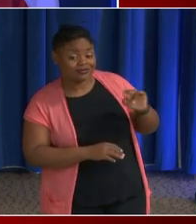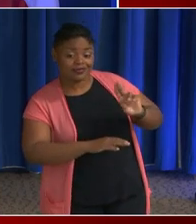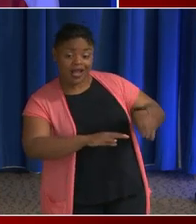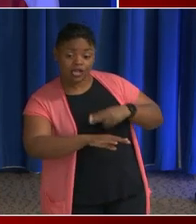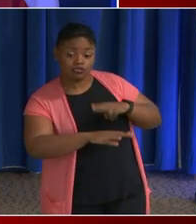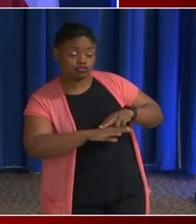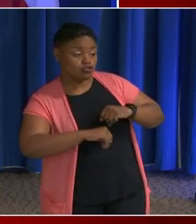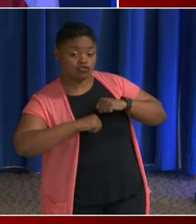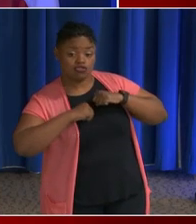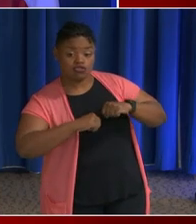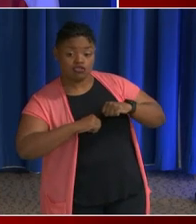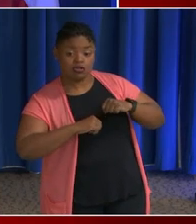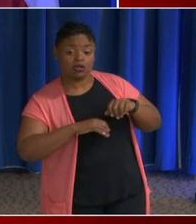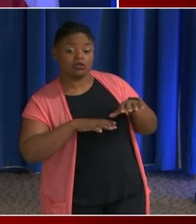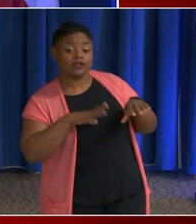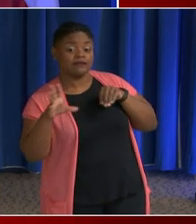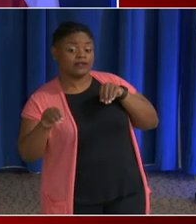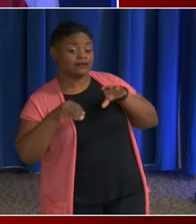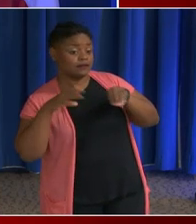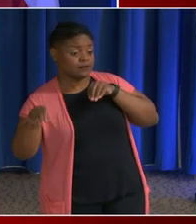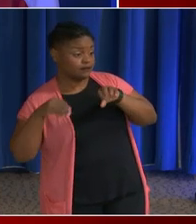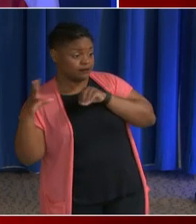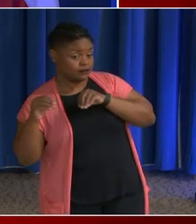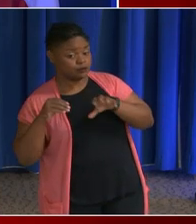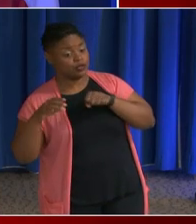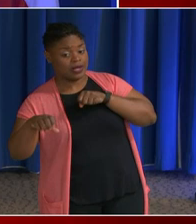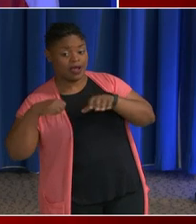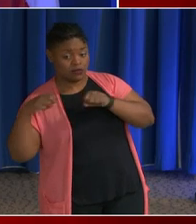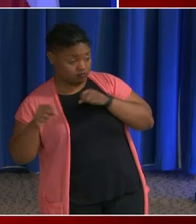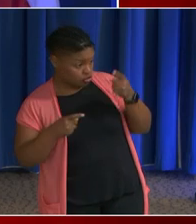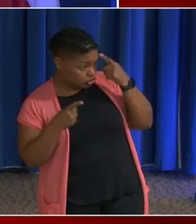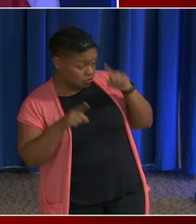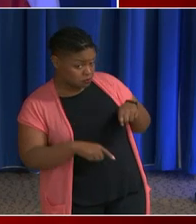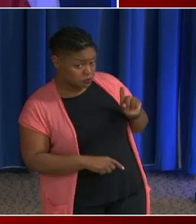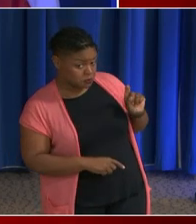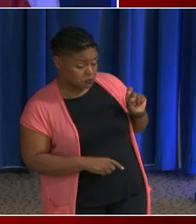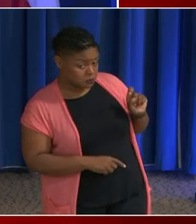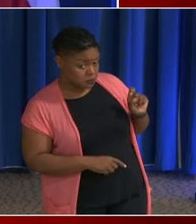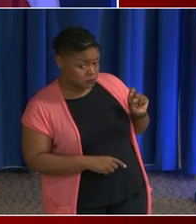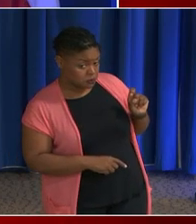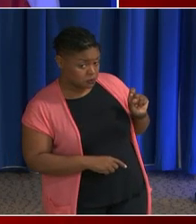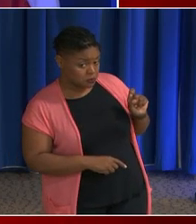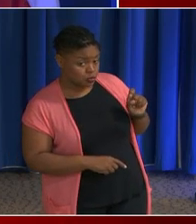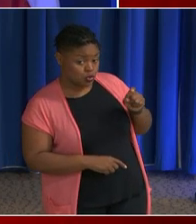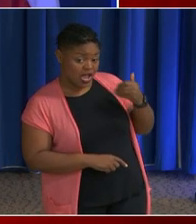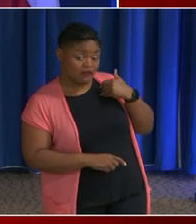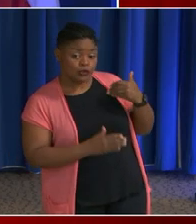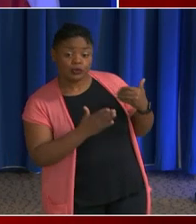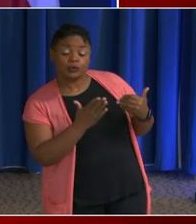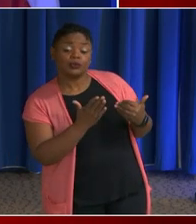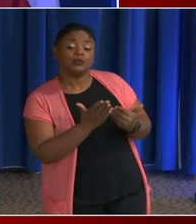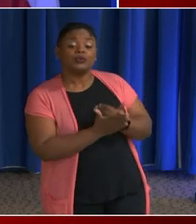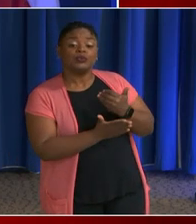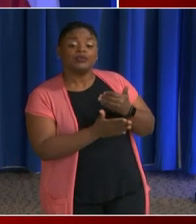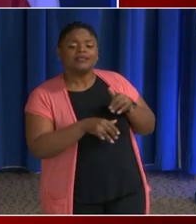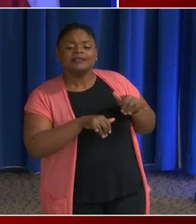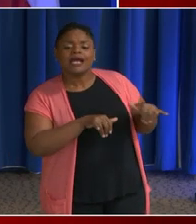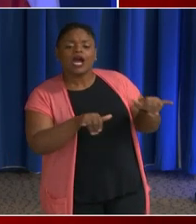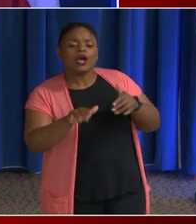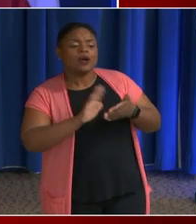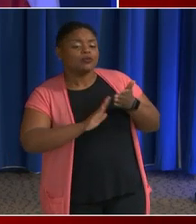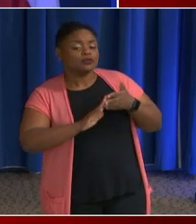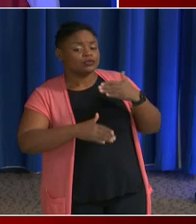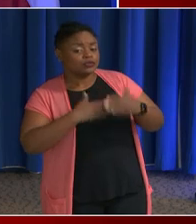go? And along those lines, have you established a new sort of standard operating procedure with the National Guard so they make